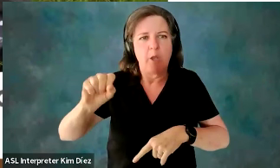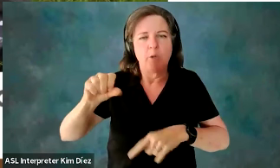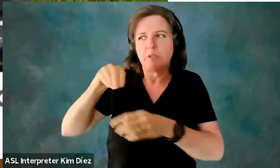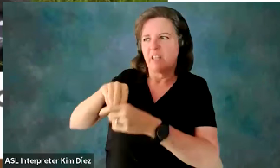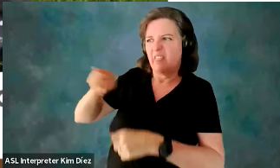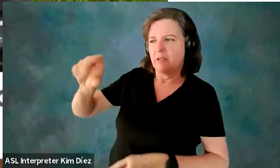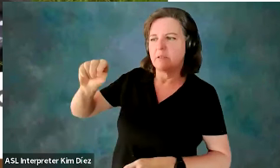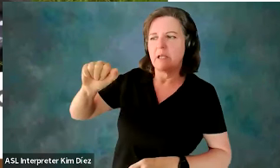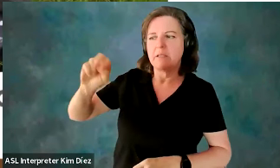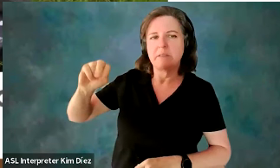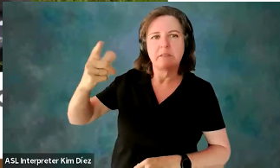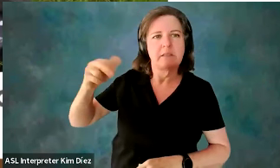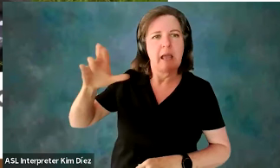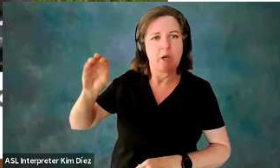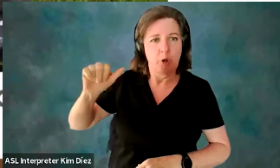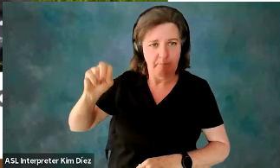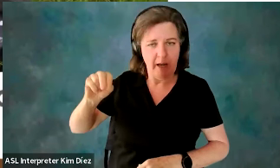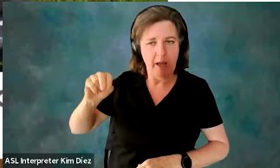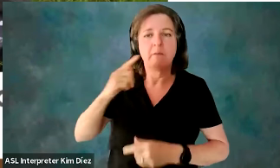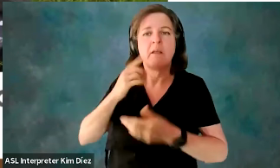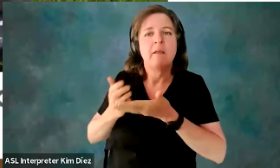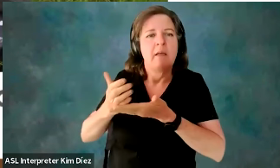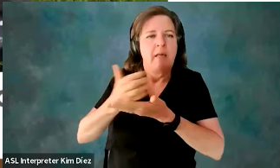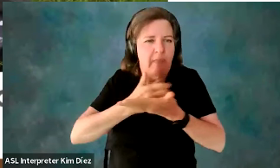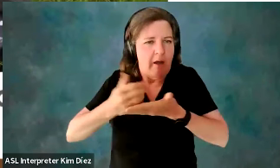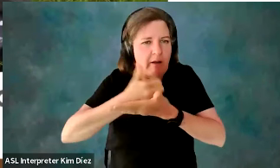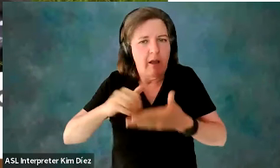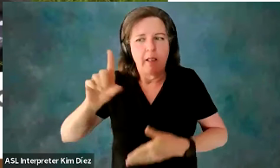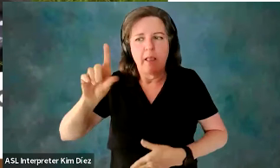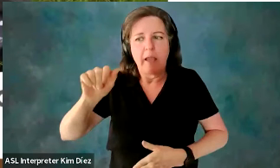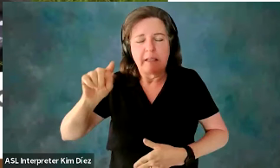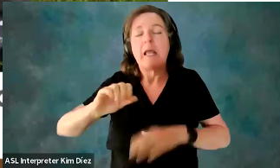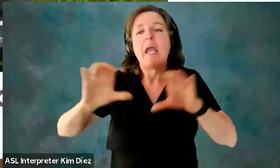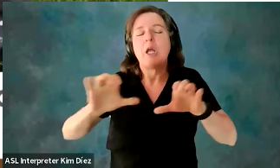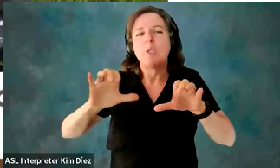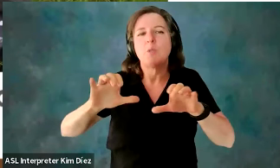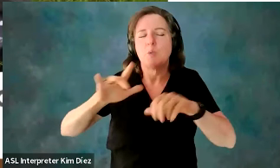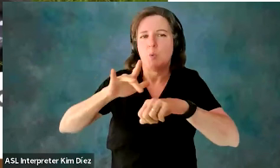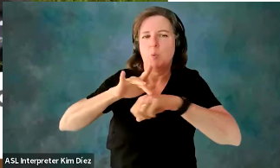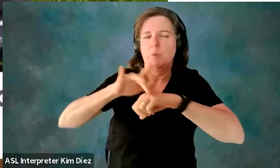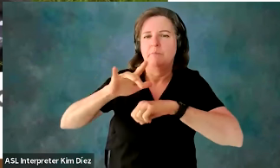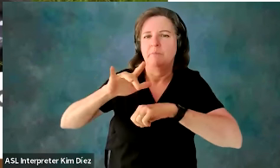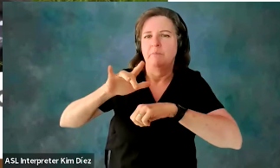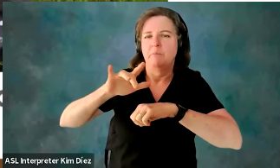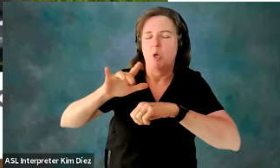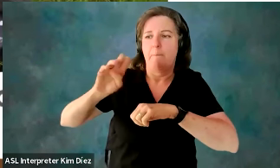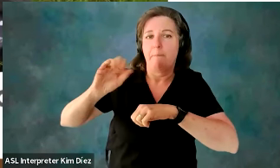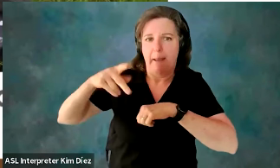for San Germán. Then we gather the background data and we create preliminary maps. And then we go to the field